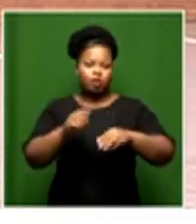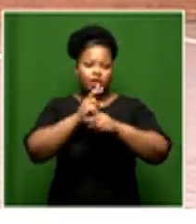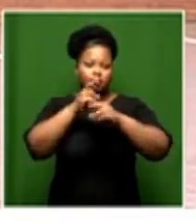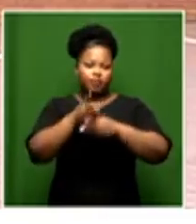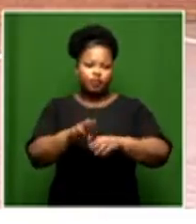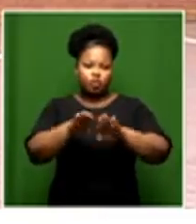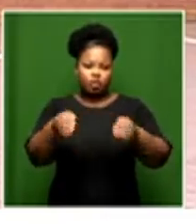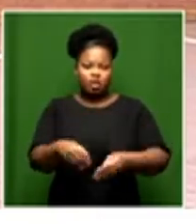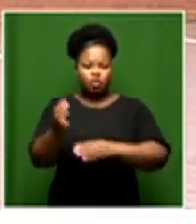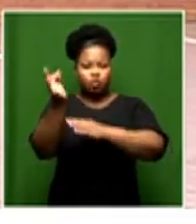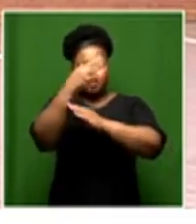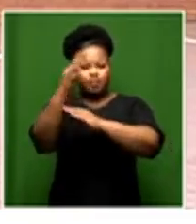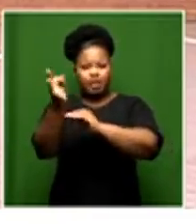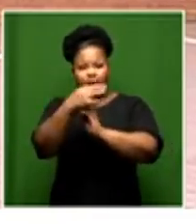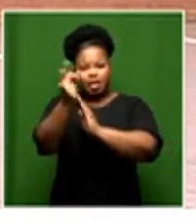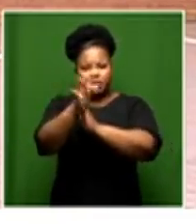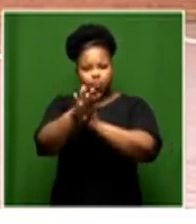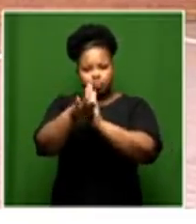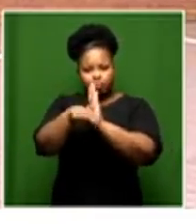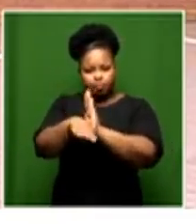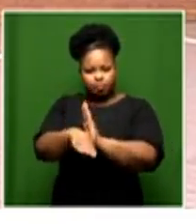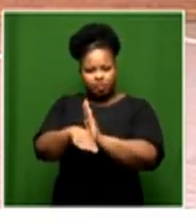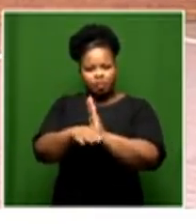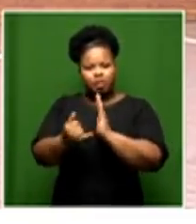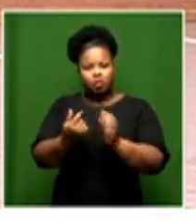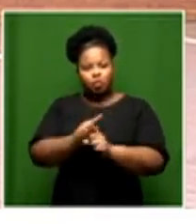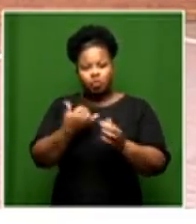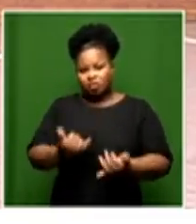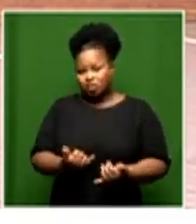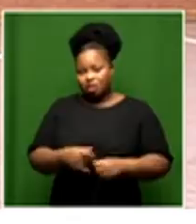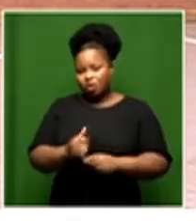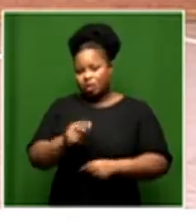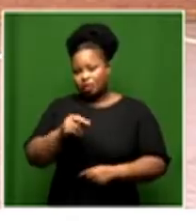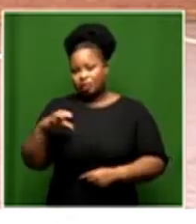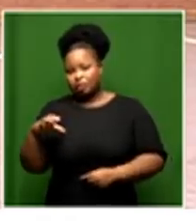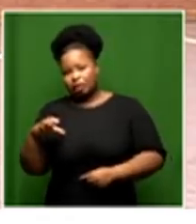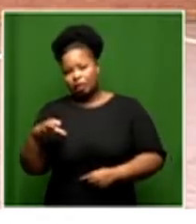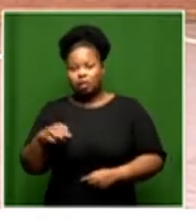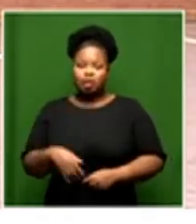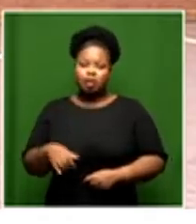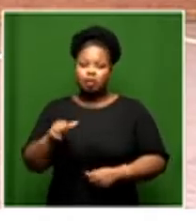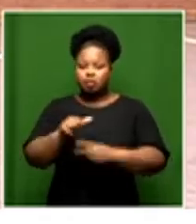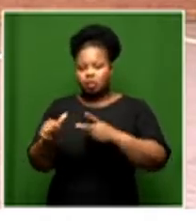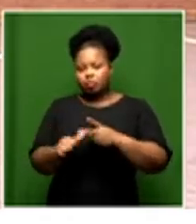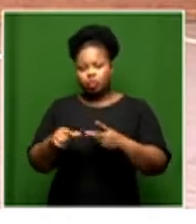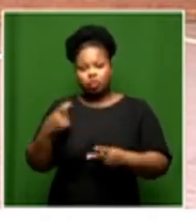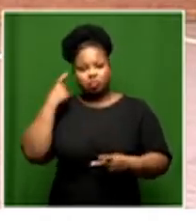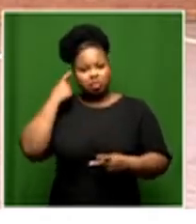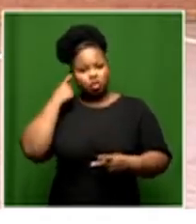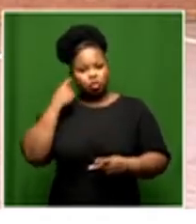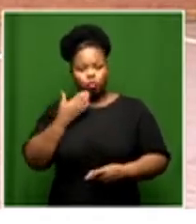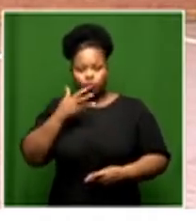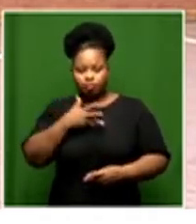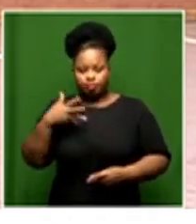and flags are actually flying at half-mast. We also, when speaking to the ANC's Deputy Secretary General,